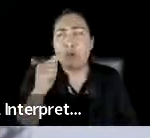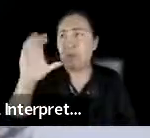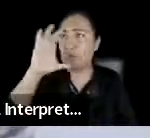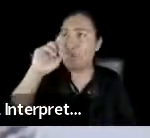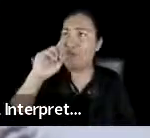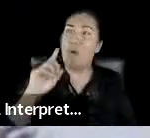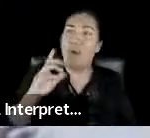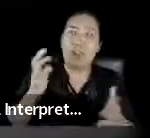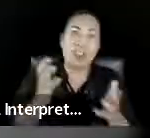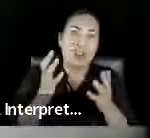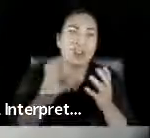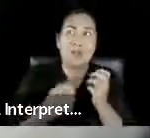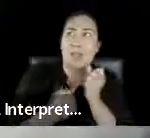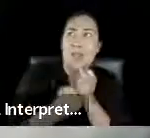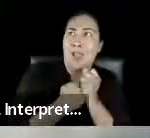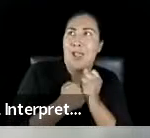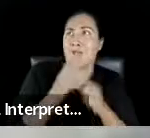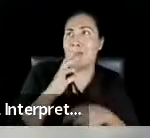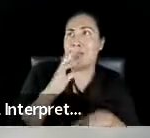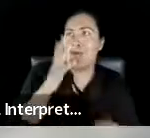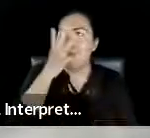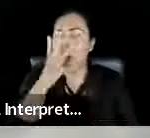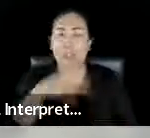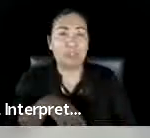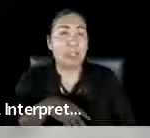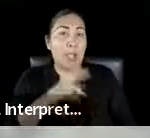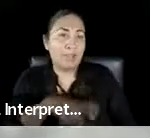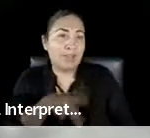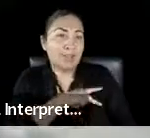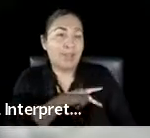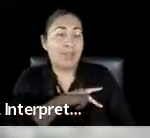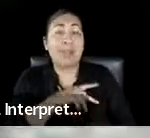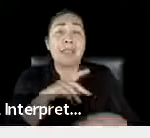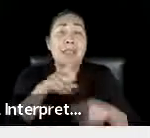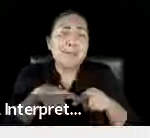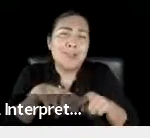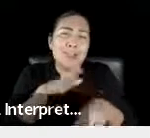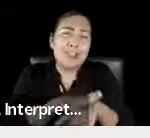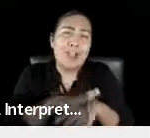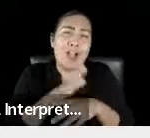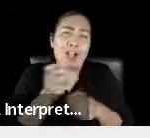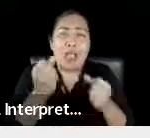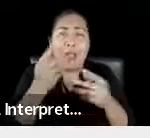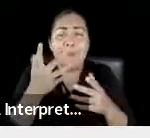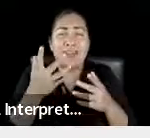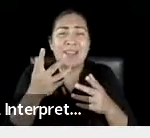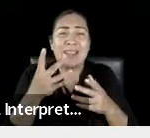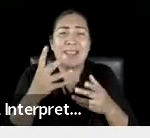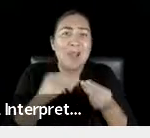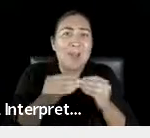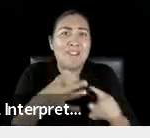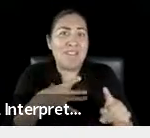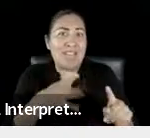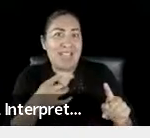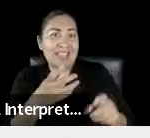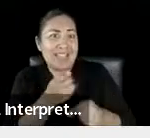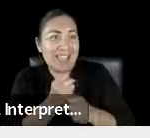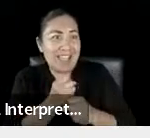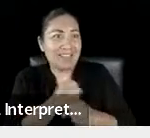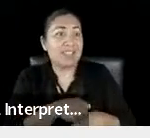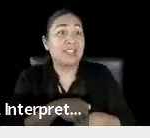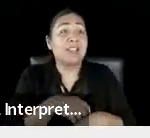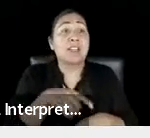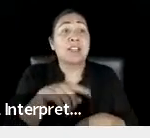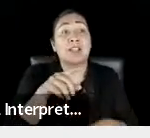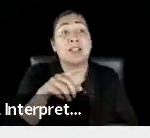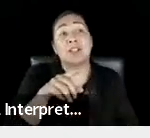their self-worth based on the number of likes they receive or followers they get. A study conducted by the Royal Society for Public Health concluded